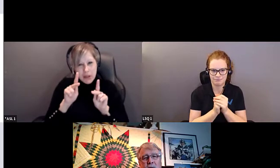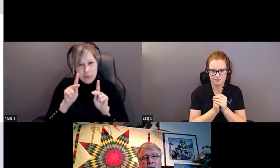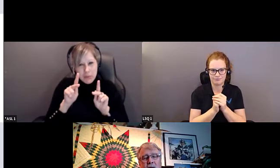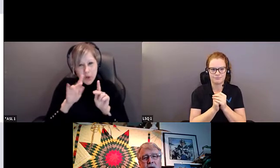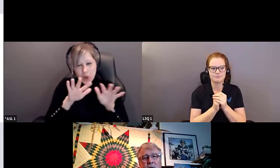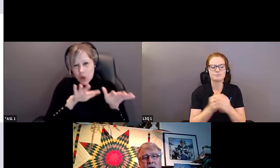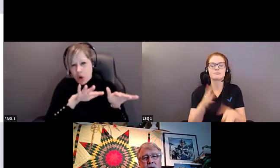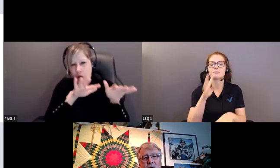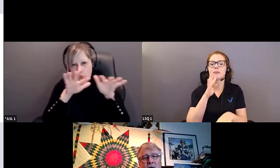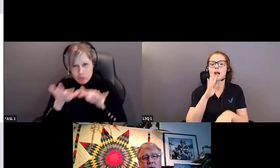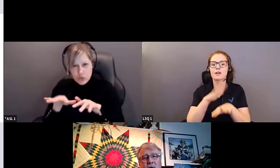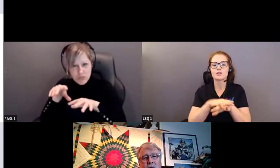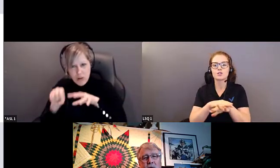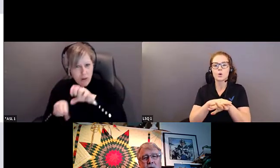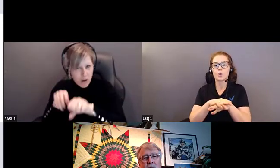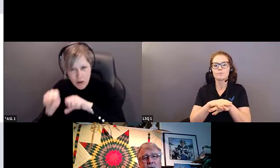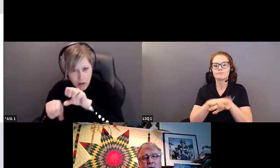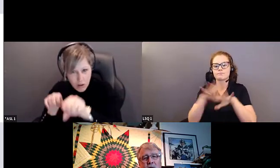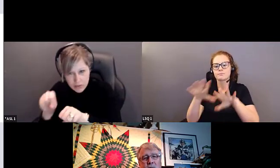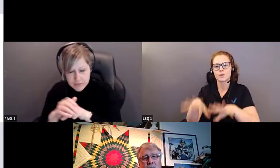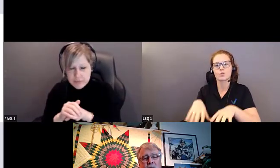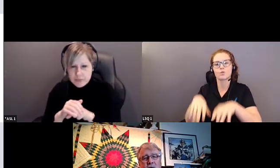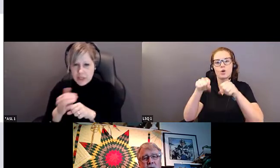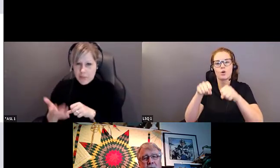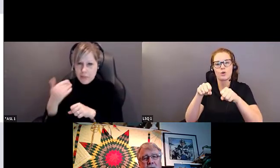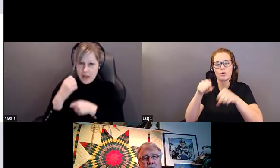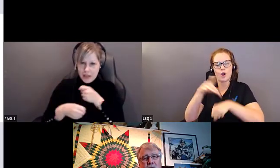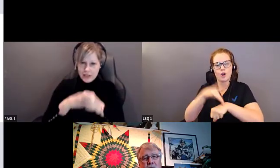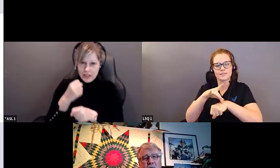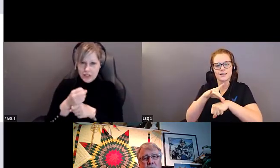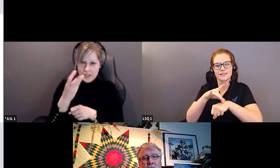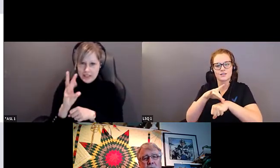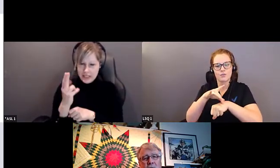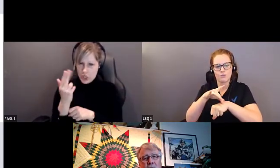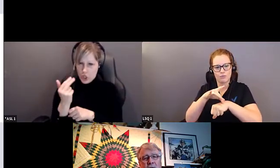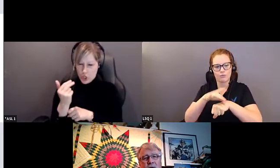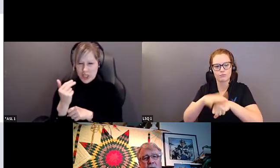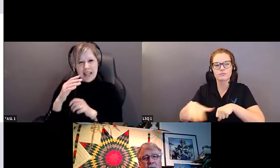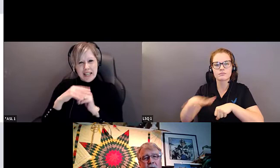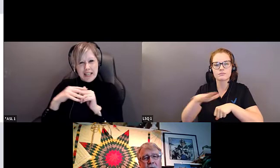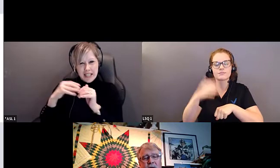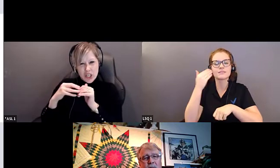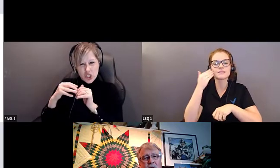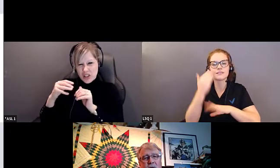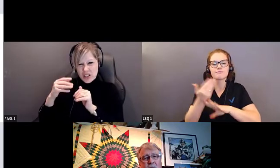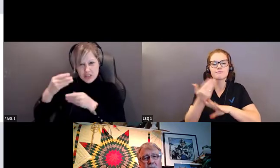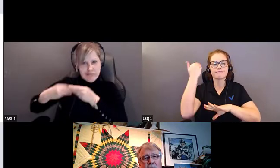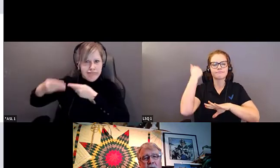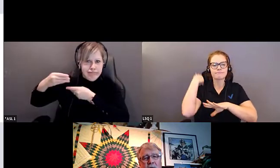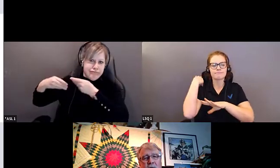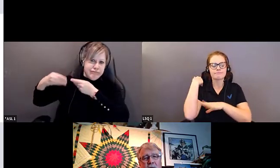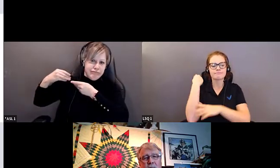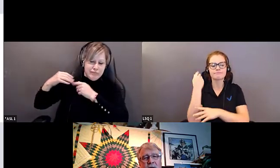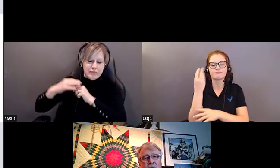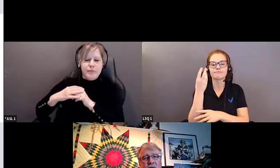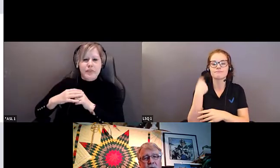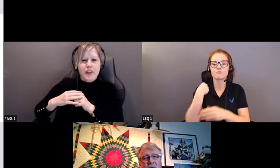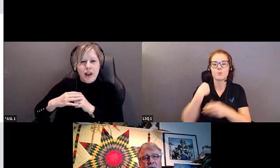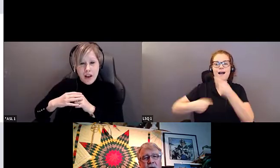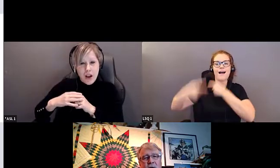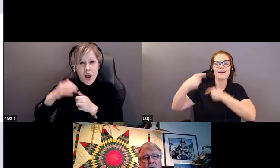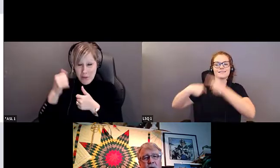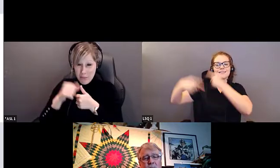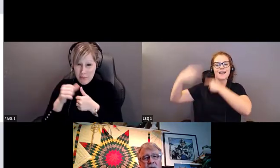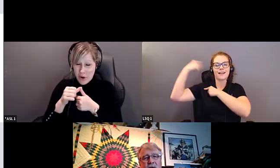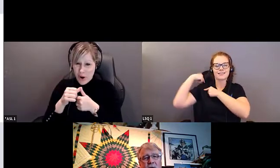wampum and the experiences in 1613 of my Indigenous ancestors as they attempted to create a peace